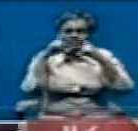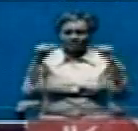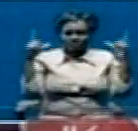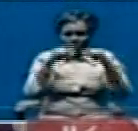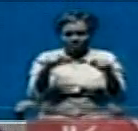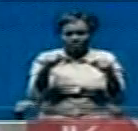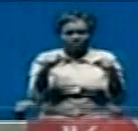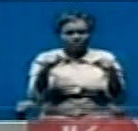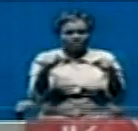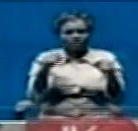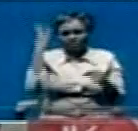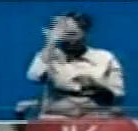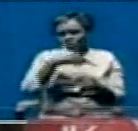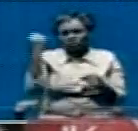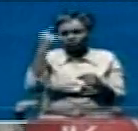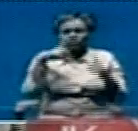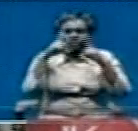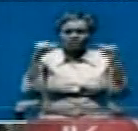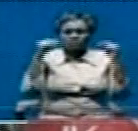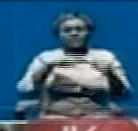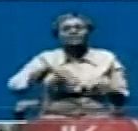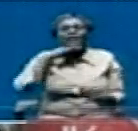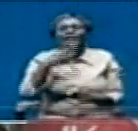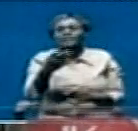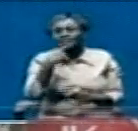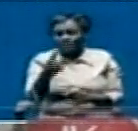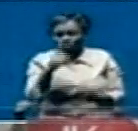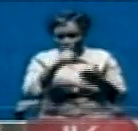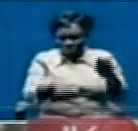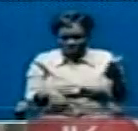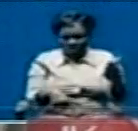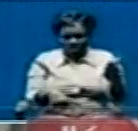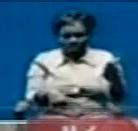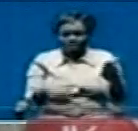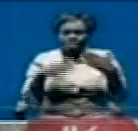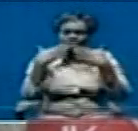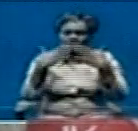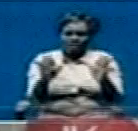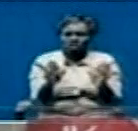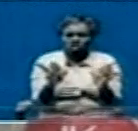I think it's my beautiful statement of dying. It says, it is finished.